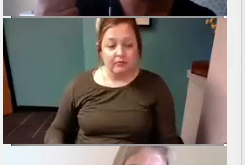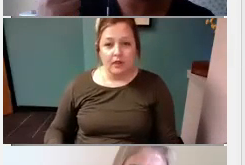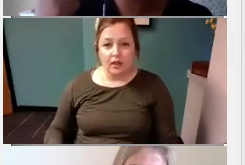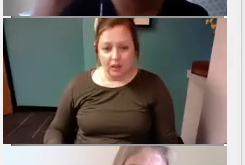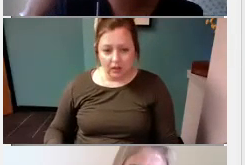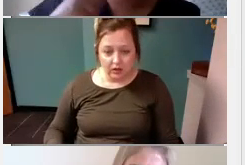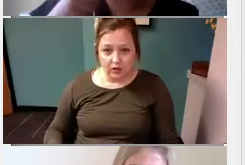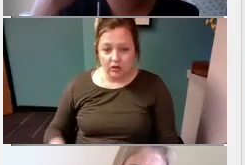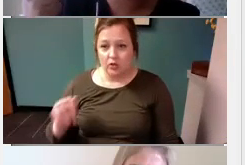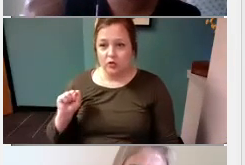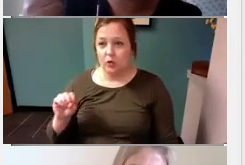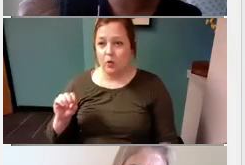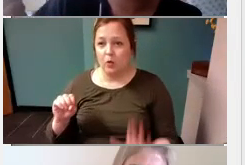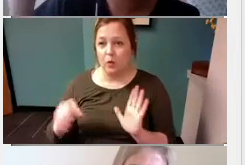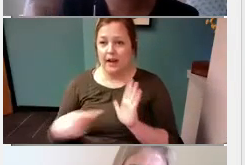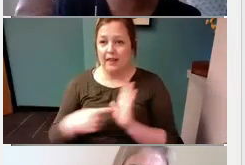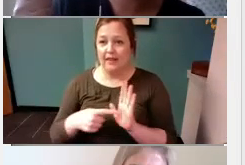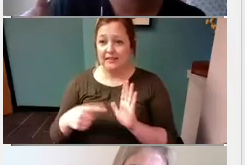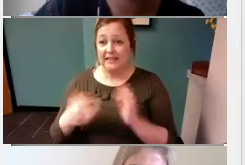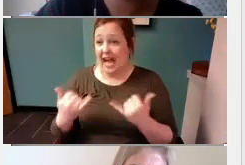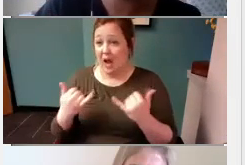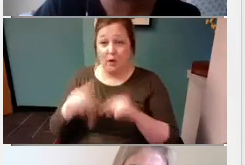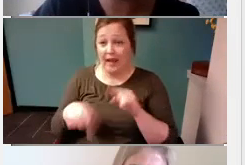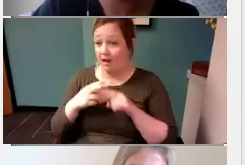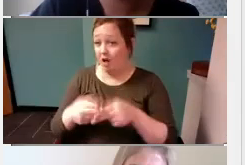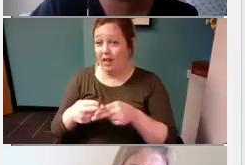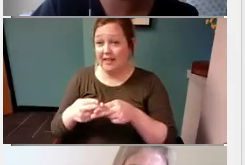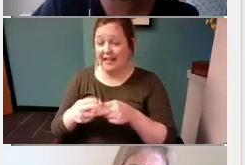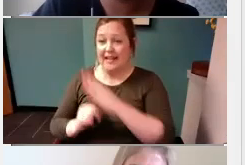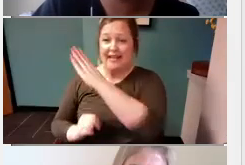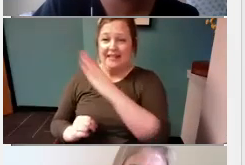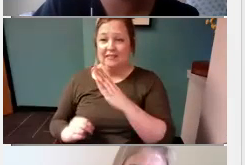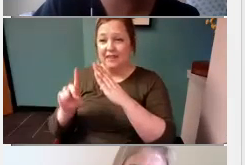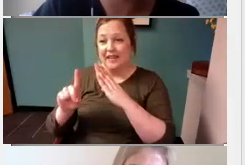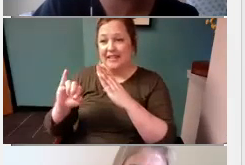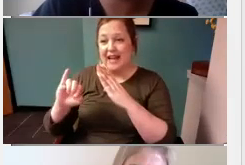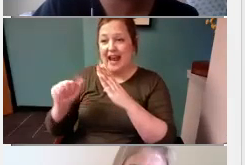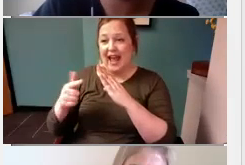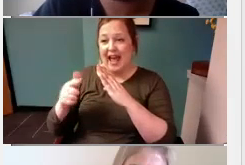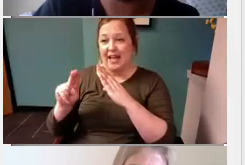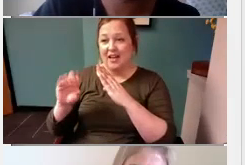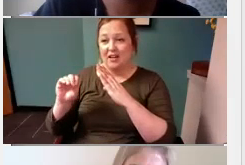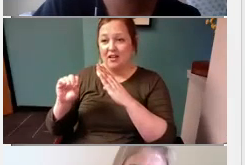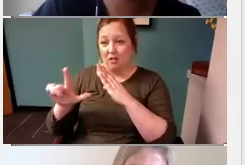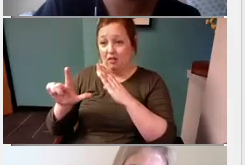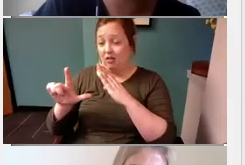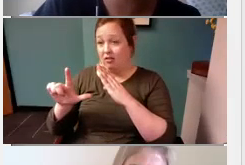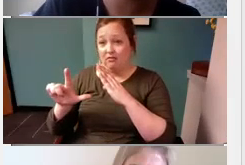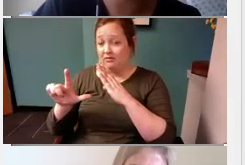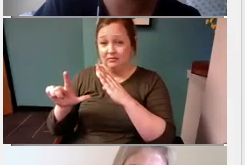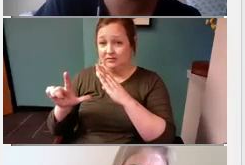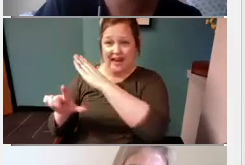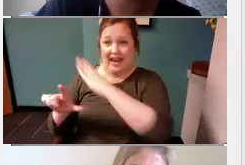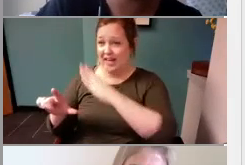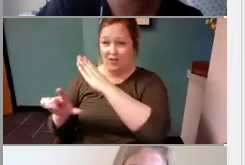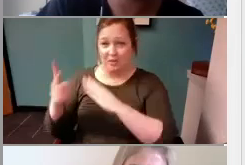a diagonal matrix, but in essence, this now represents your directed graph. So again,